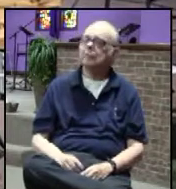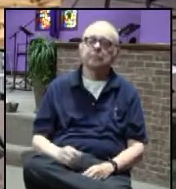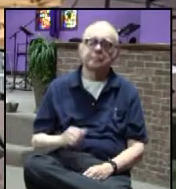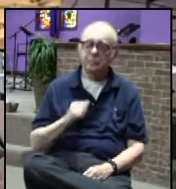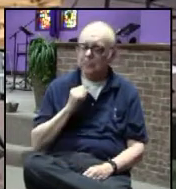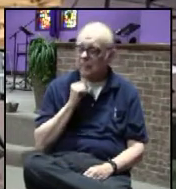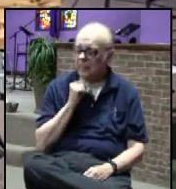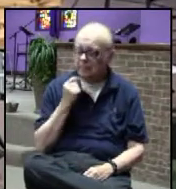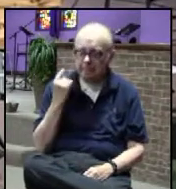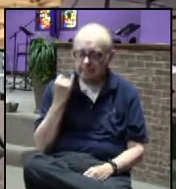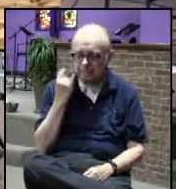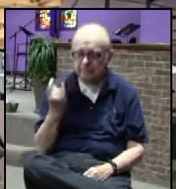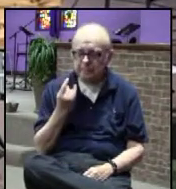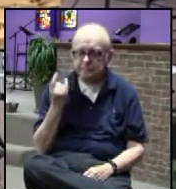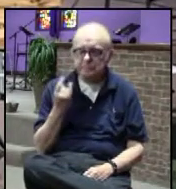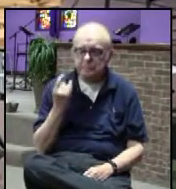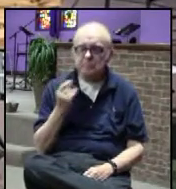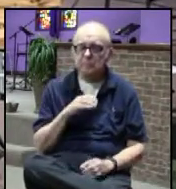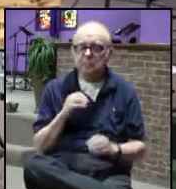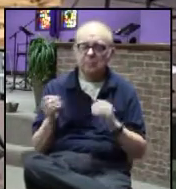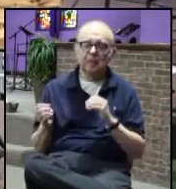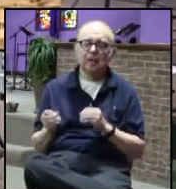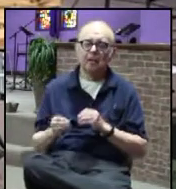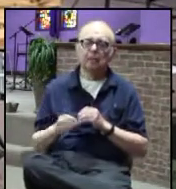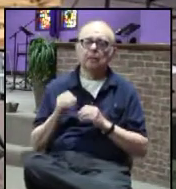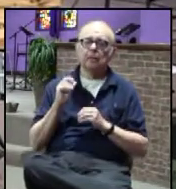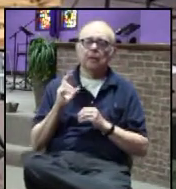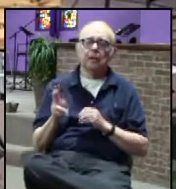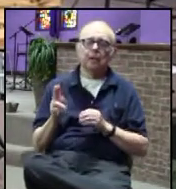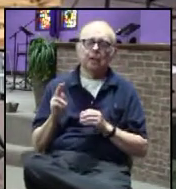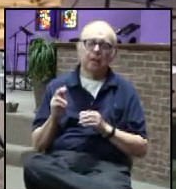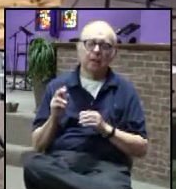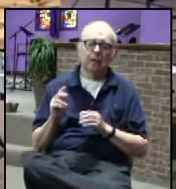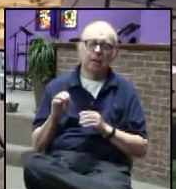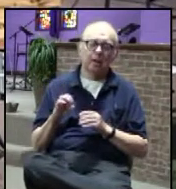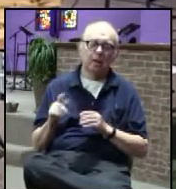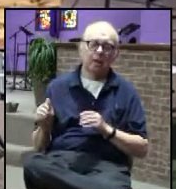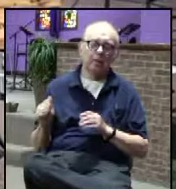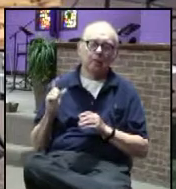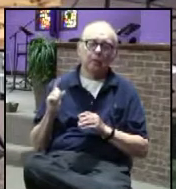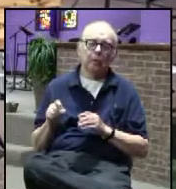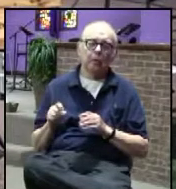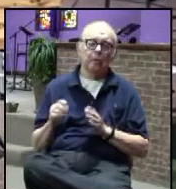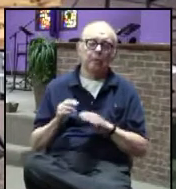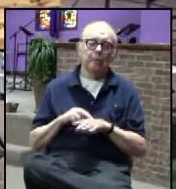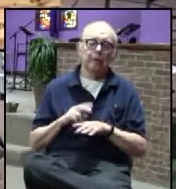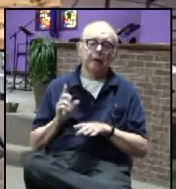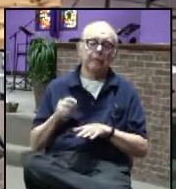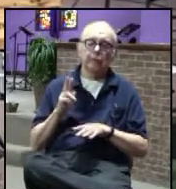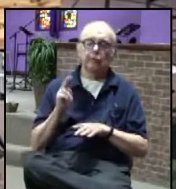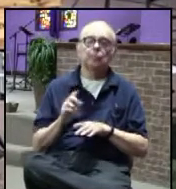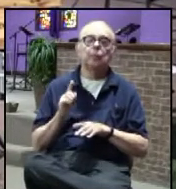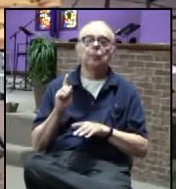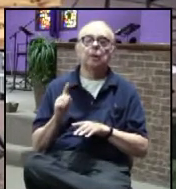Not unless you want to put 3 nails where you could only have to drive 1.